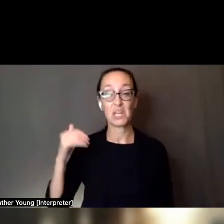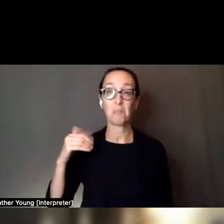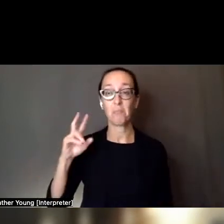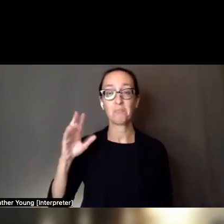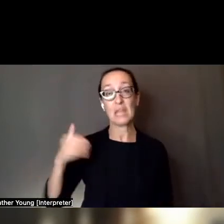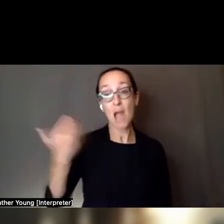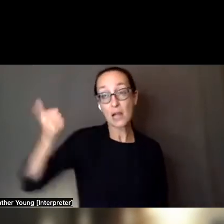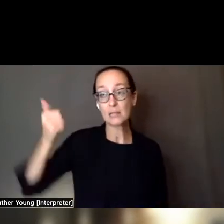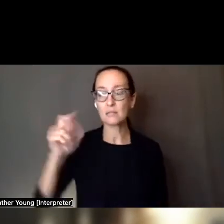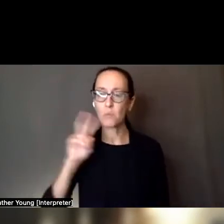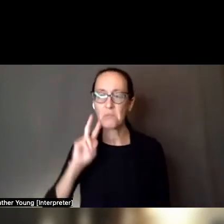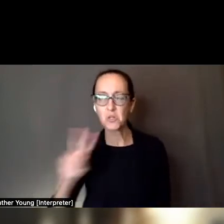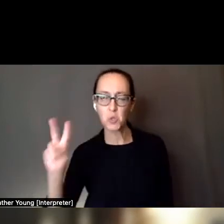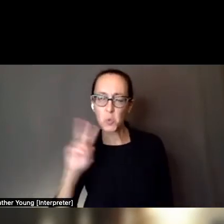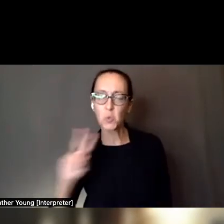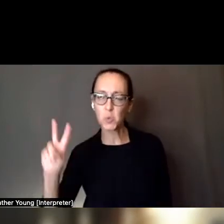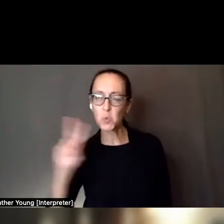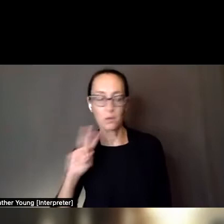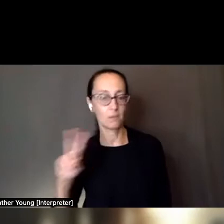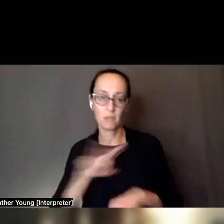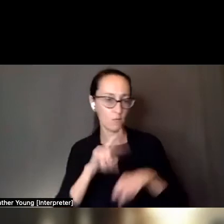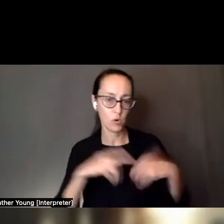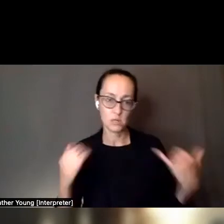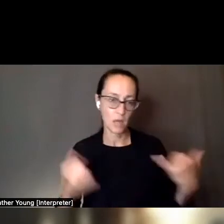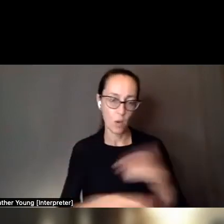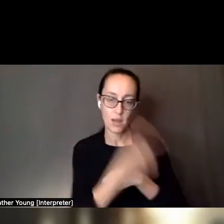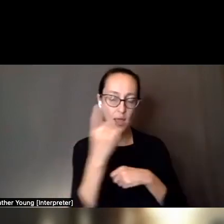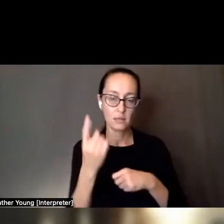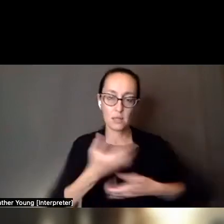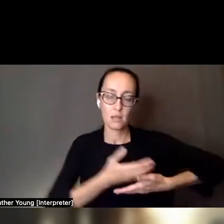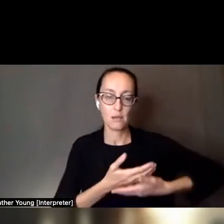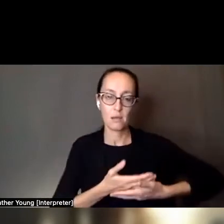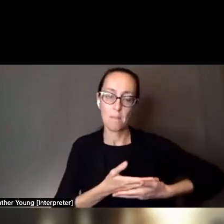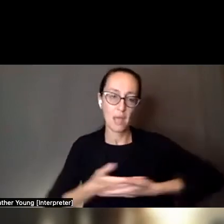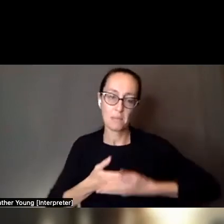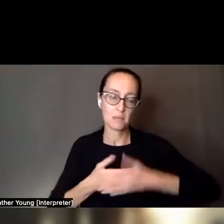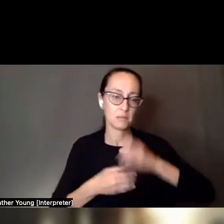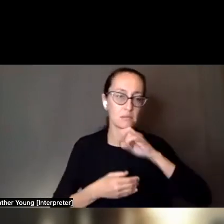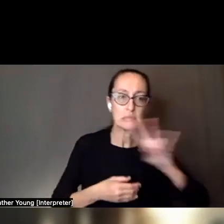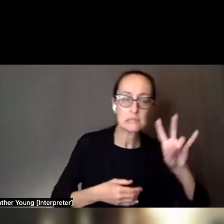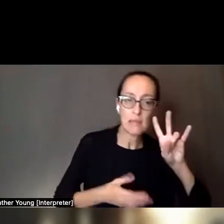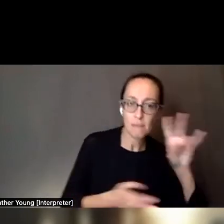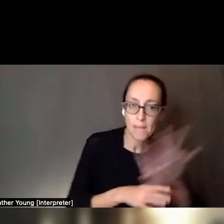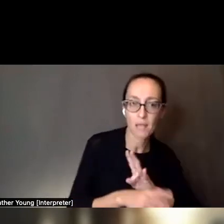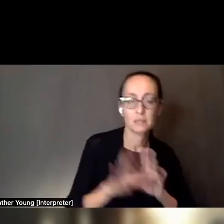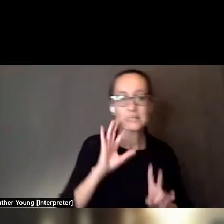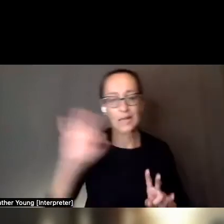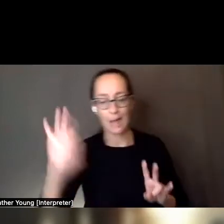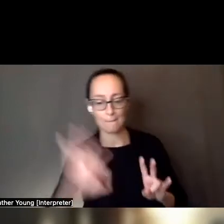of course, many children are being implanted between 7 and 9 months of age. And so they're